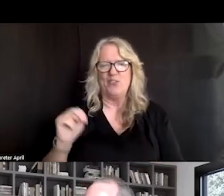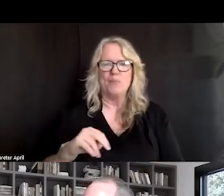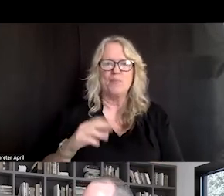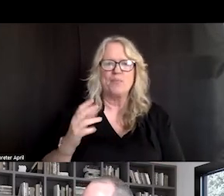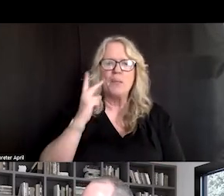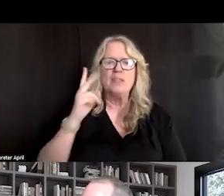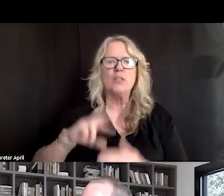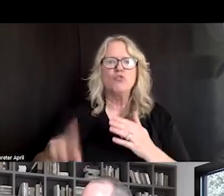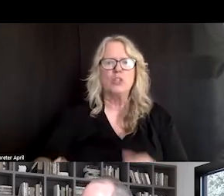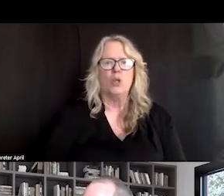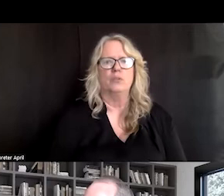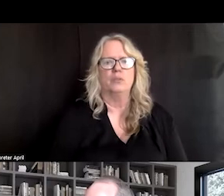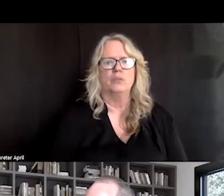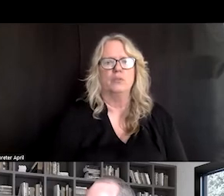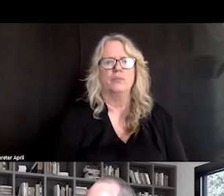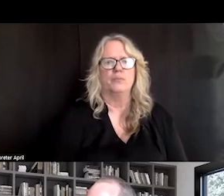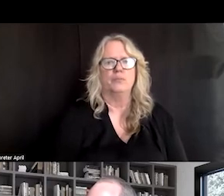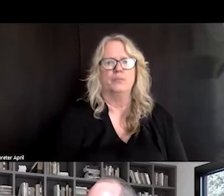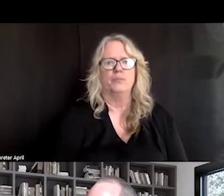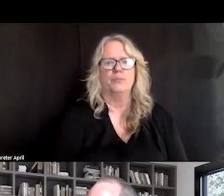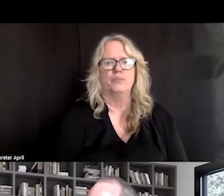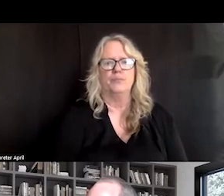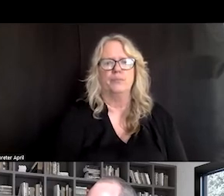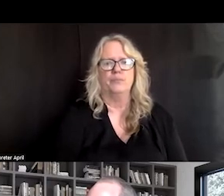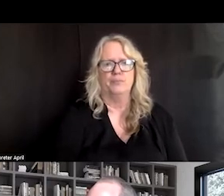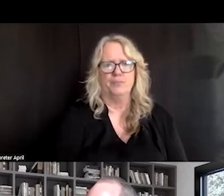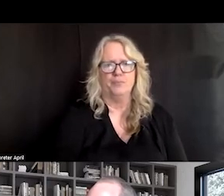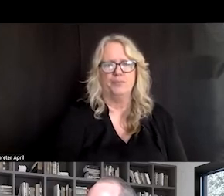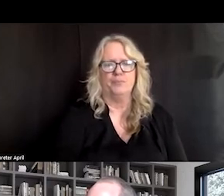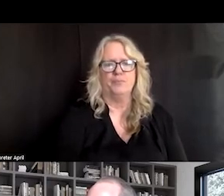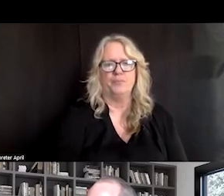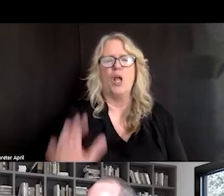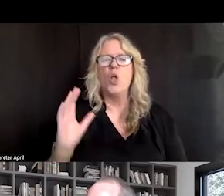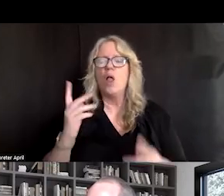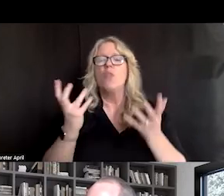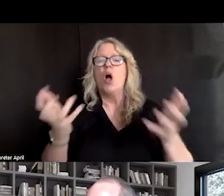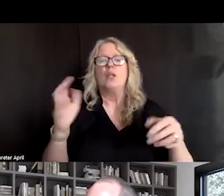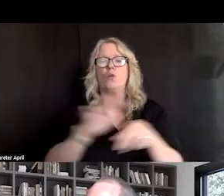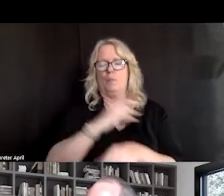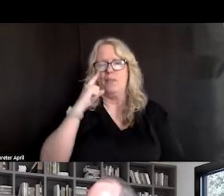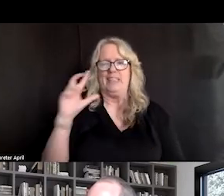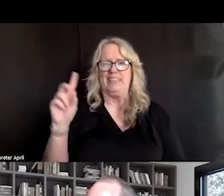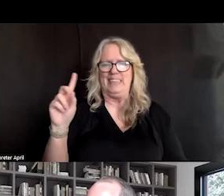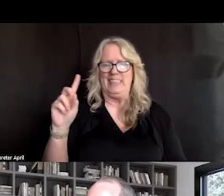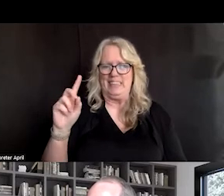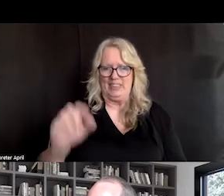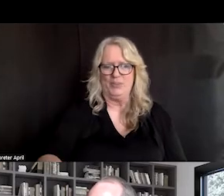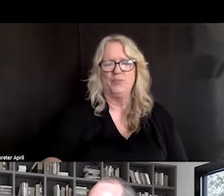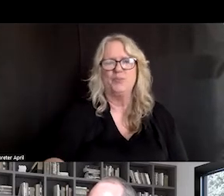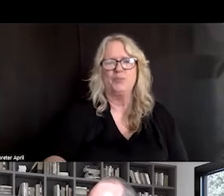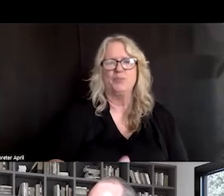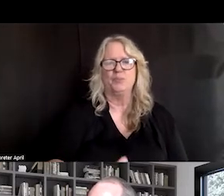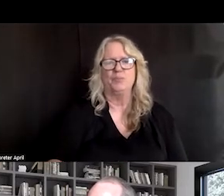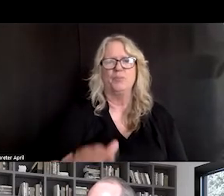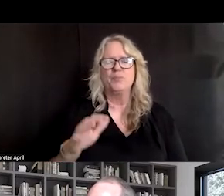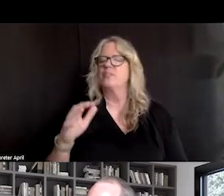the results. All right, so the audience overwhelmingly thinks it is D, census and average length of stay. But